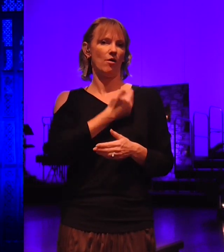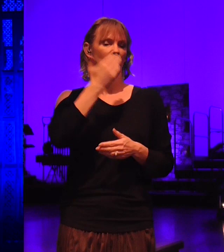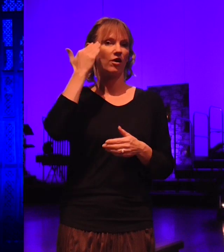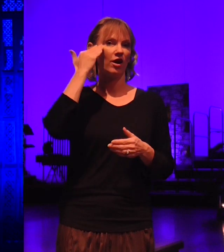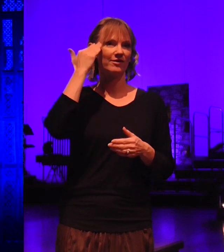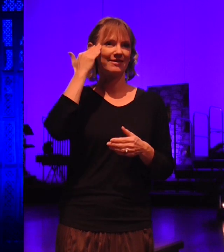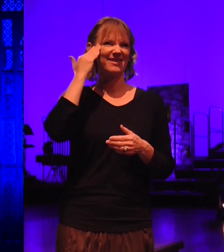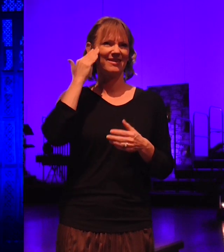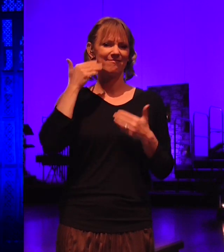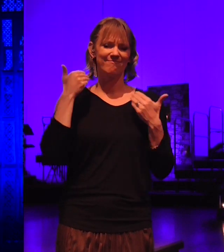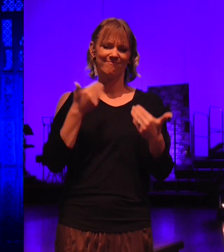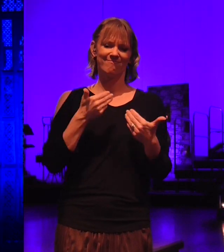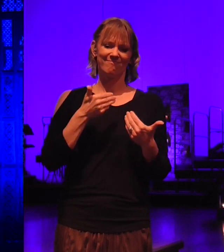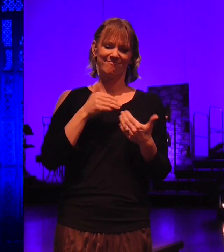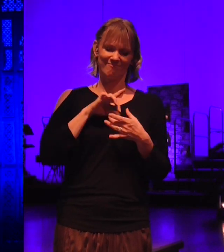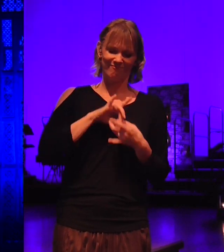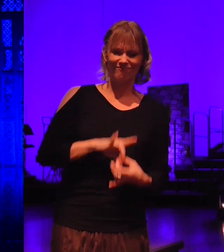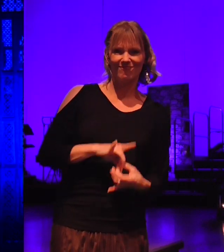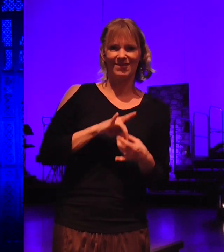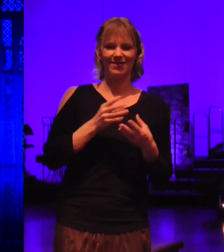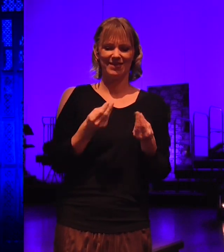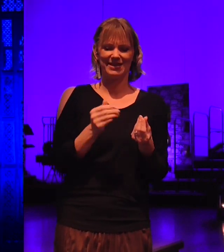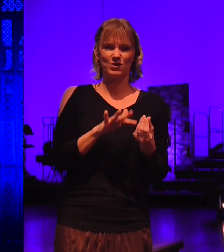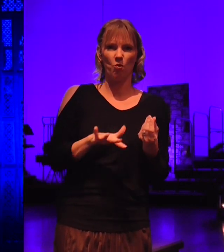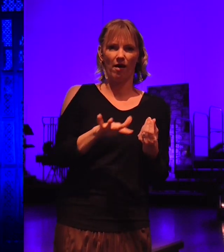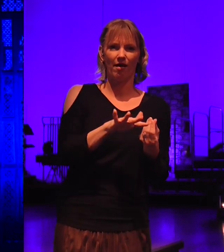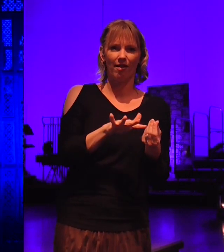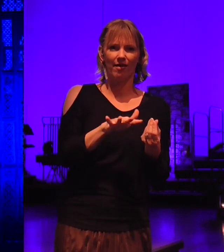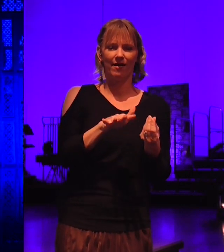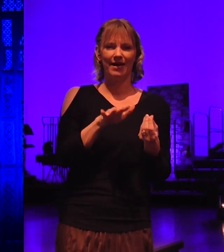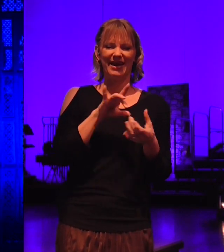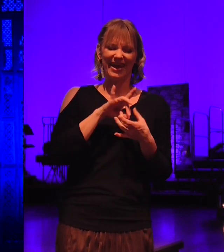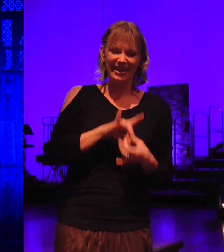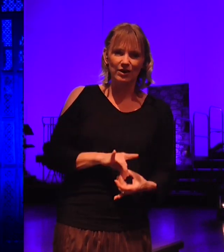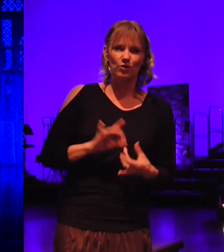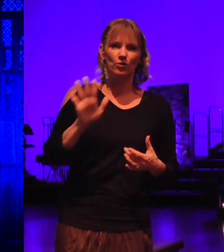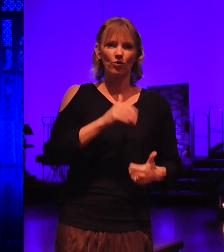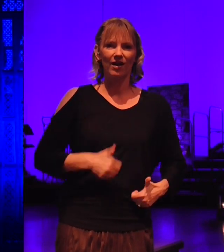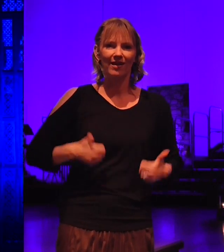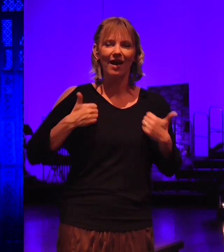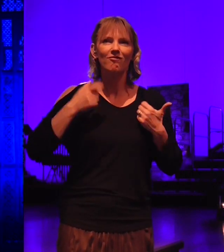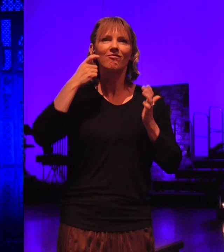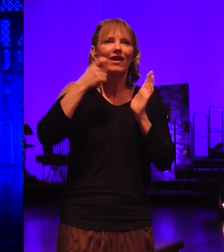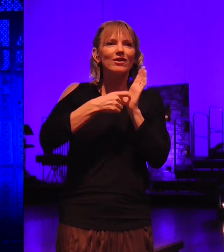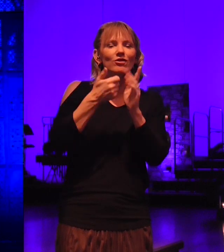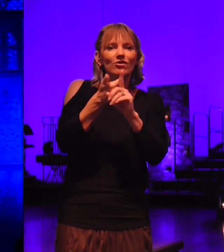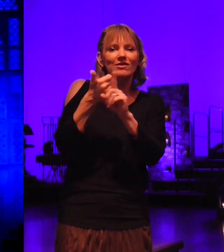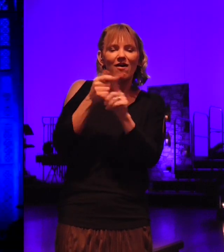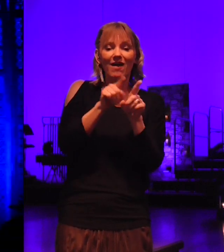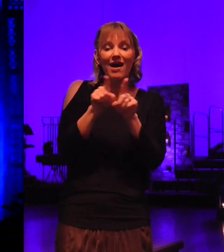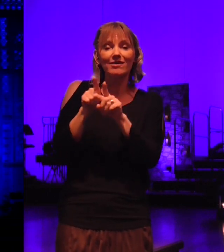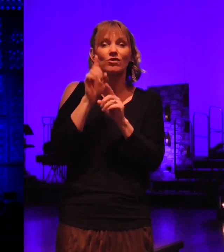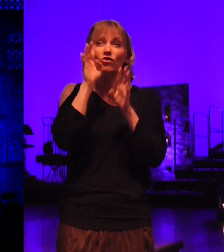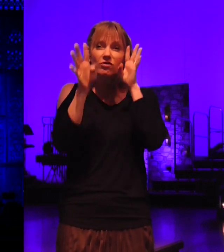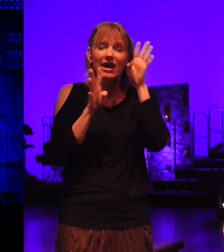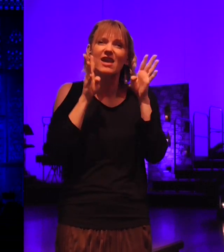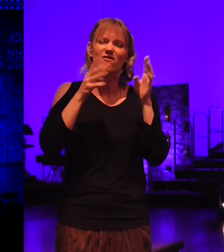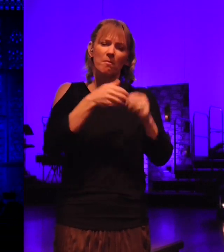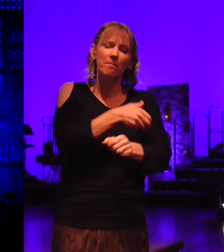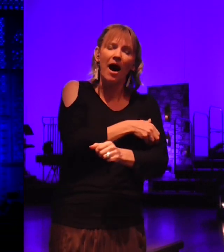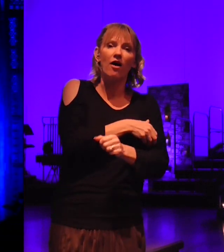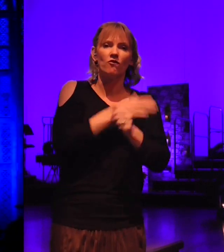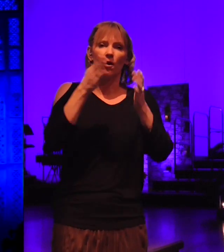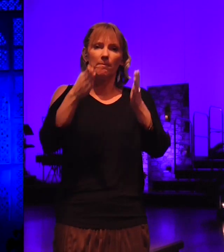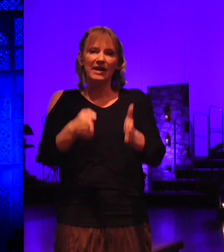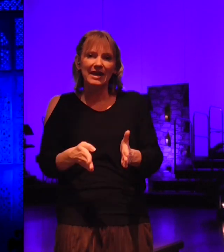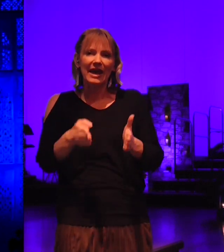into the soil. Get into your life. Recognize yourself as a creative, powerful being, and know that